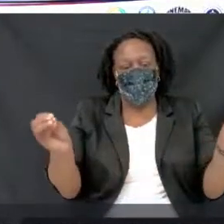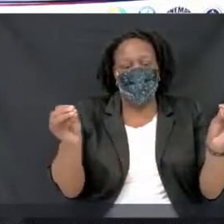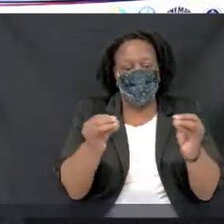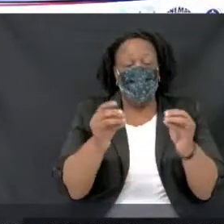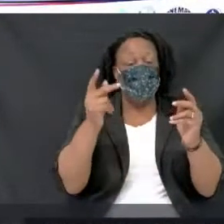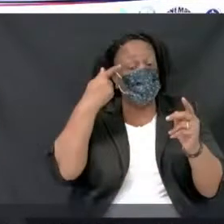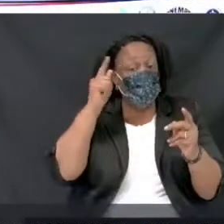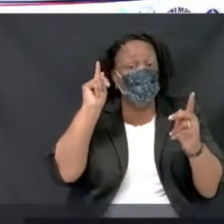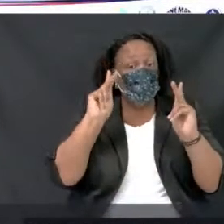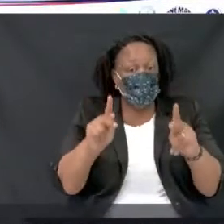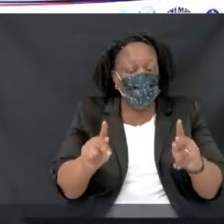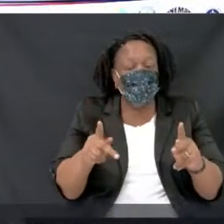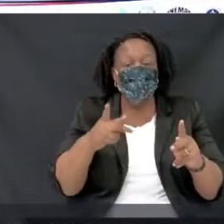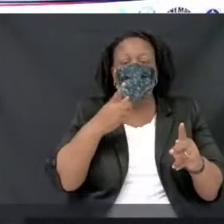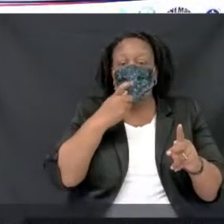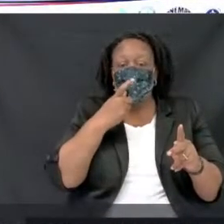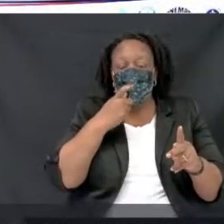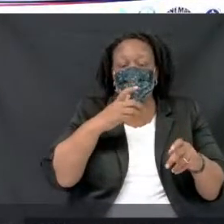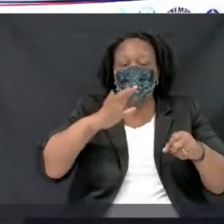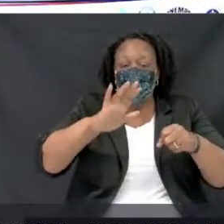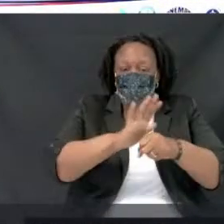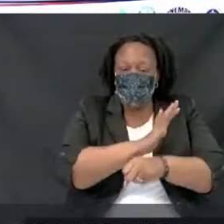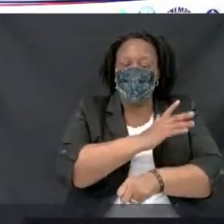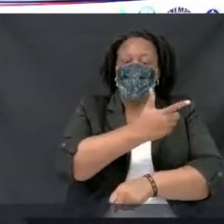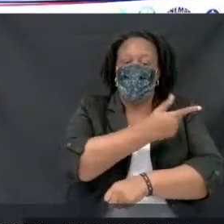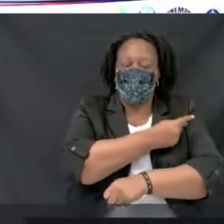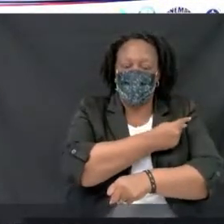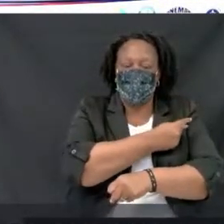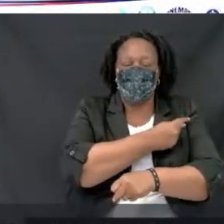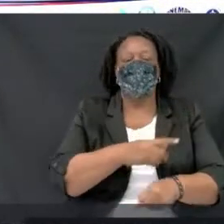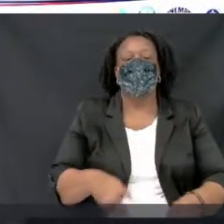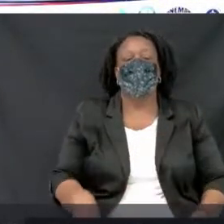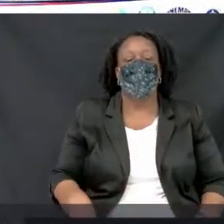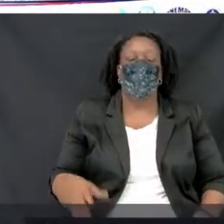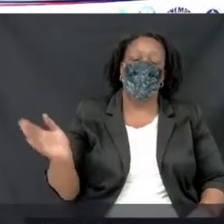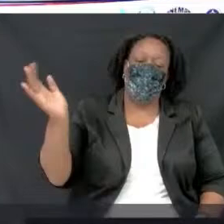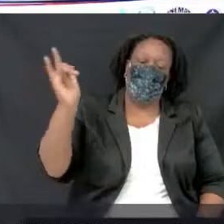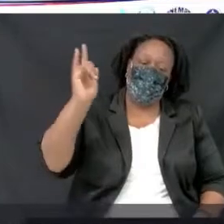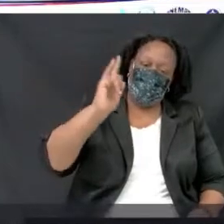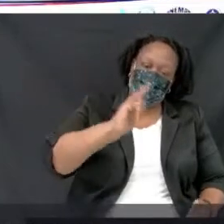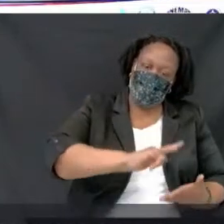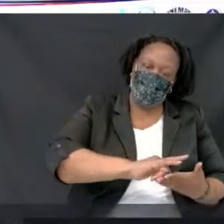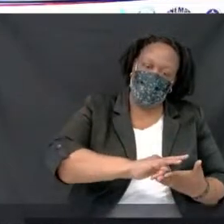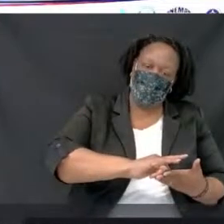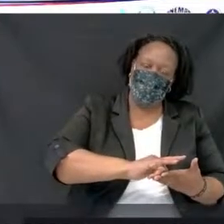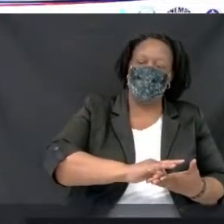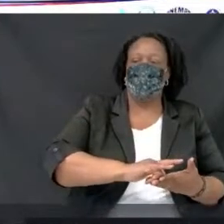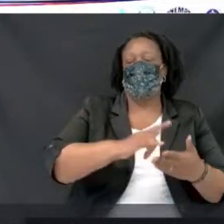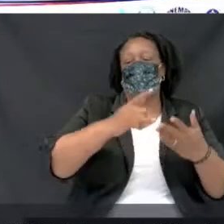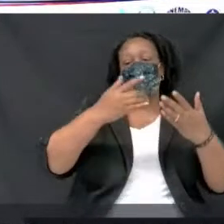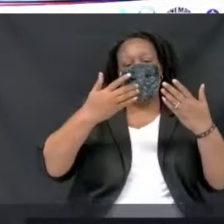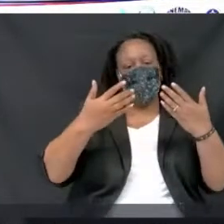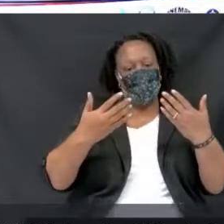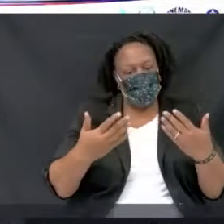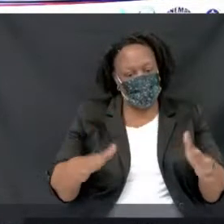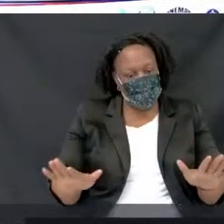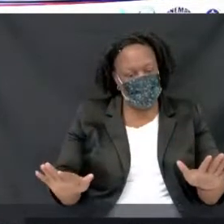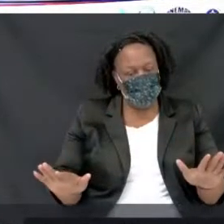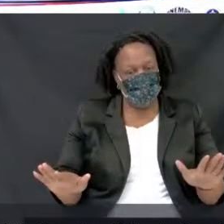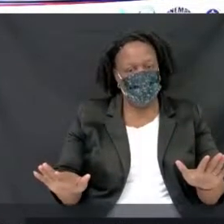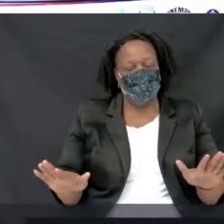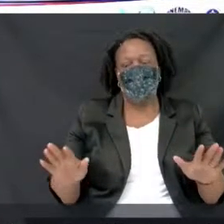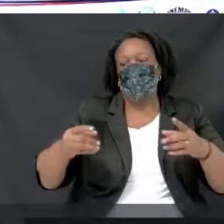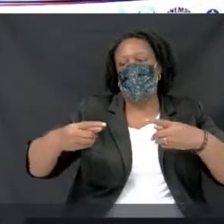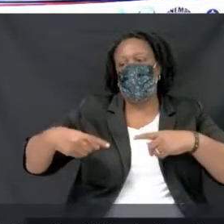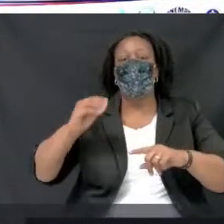approval and consideration in the Cabinet. So once that has happened, we will notify you, the general public, and it